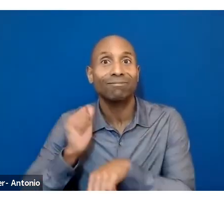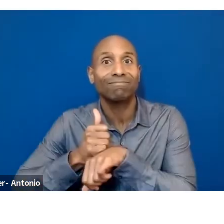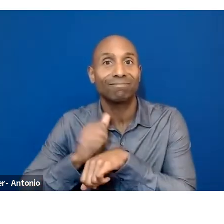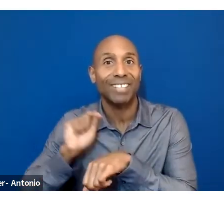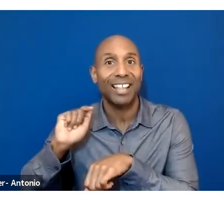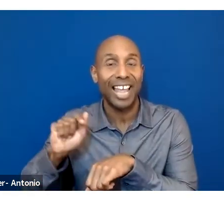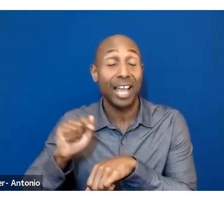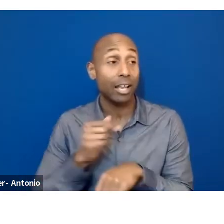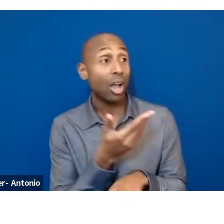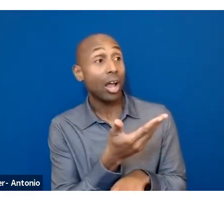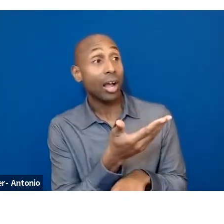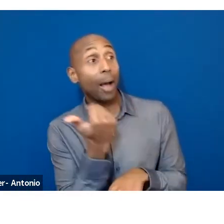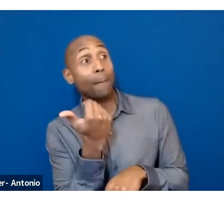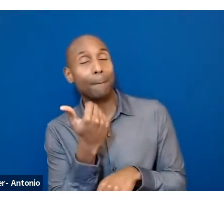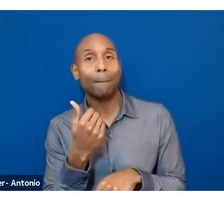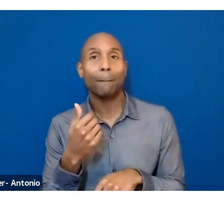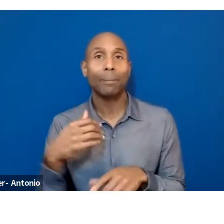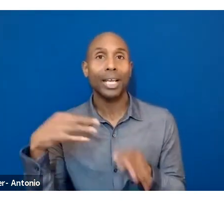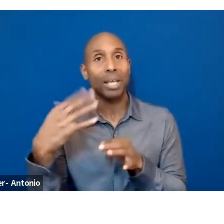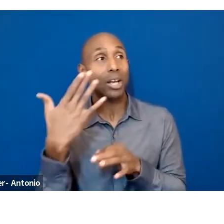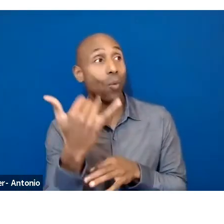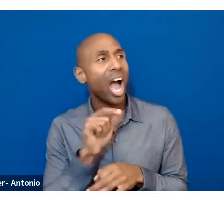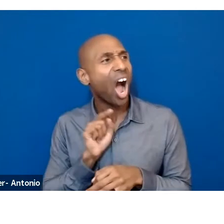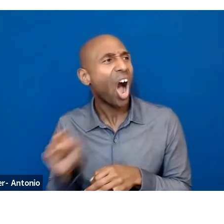about the brochure kind of encouraging,